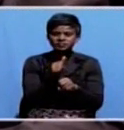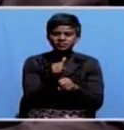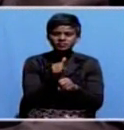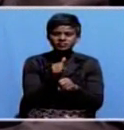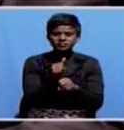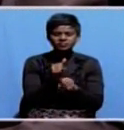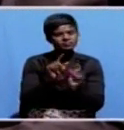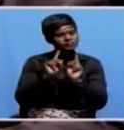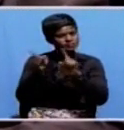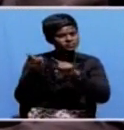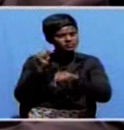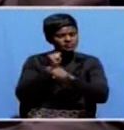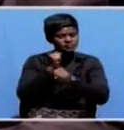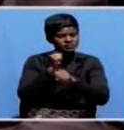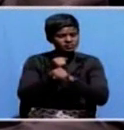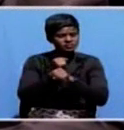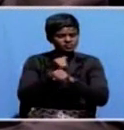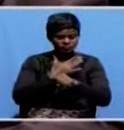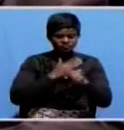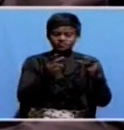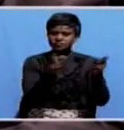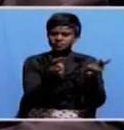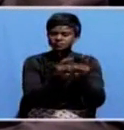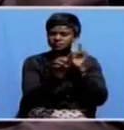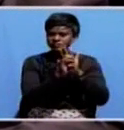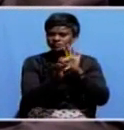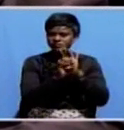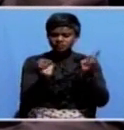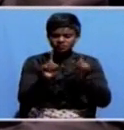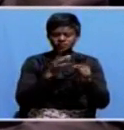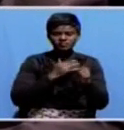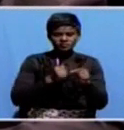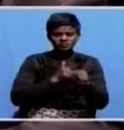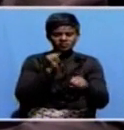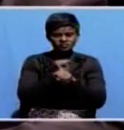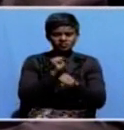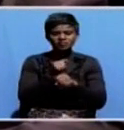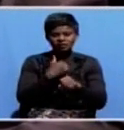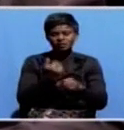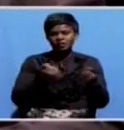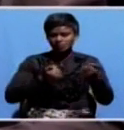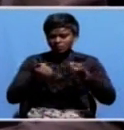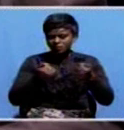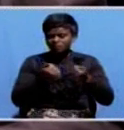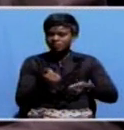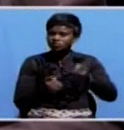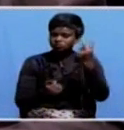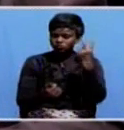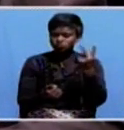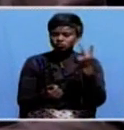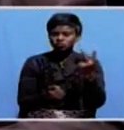went for work. At my place, for example, where I worked, there were 2 vehicles, but 20